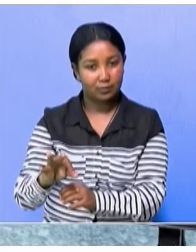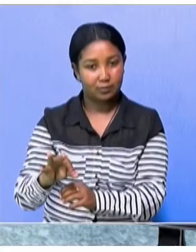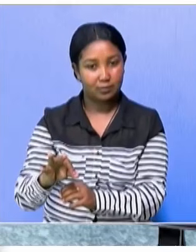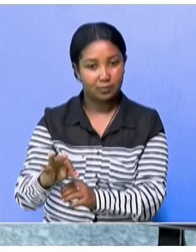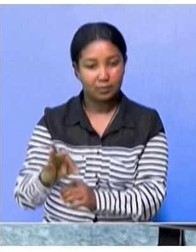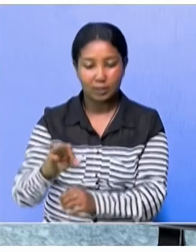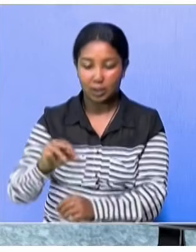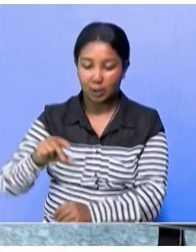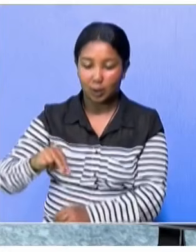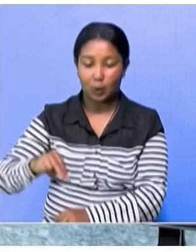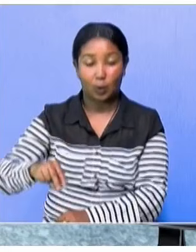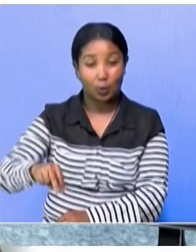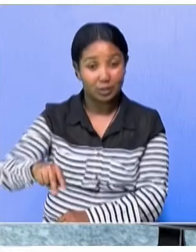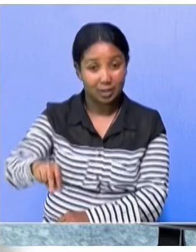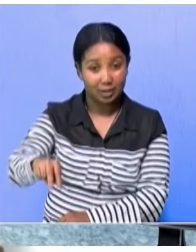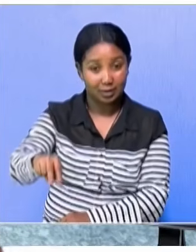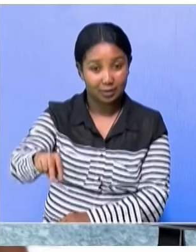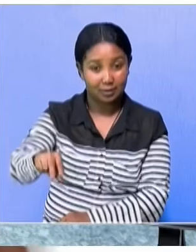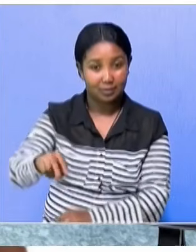crossing